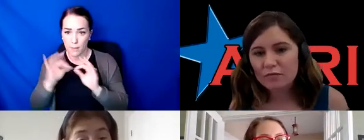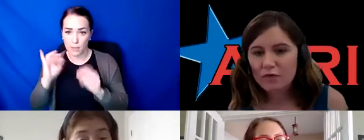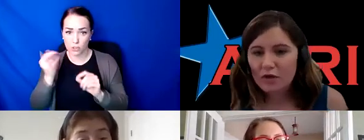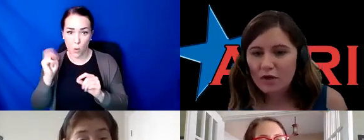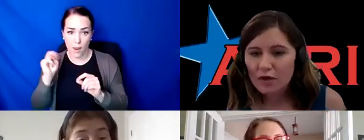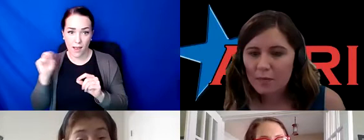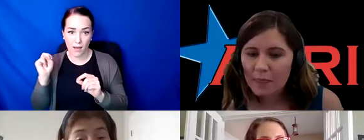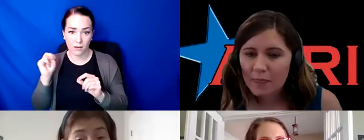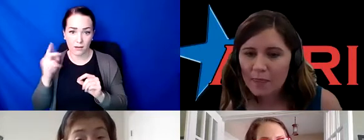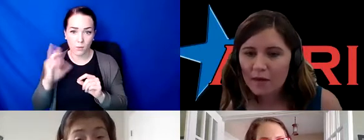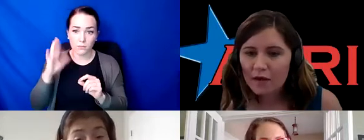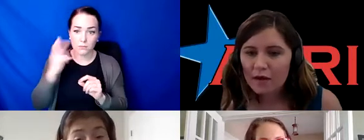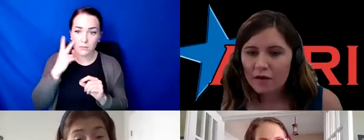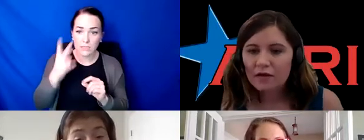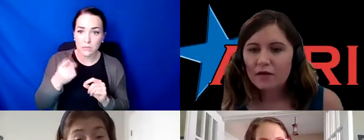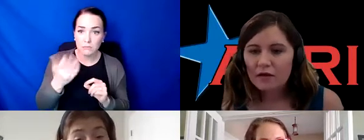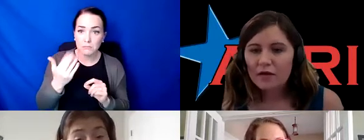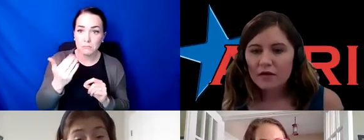hand is up.